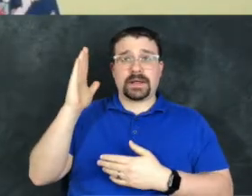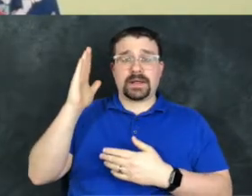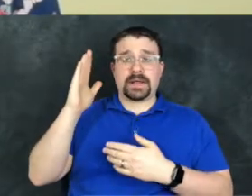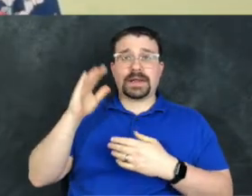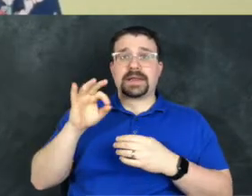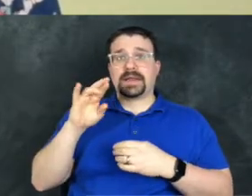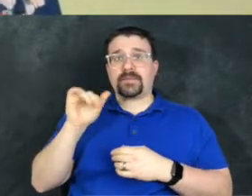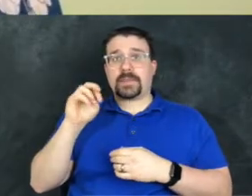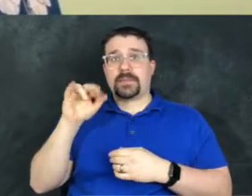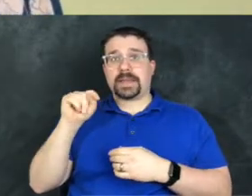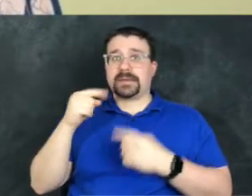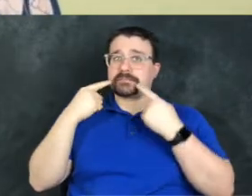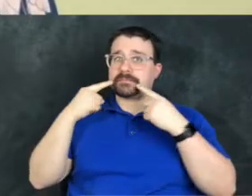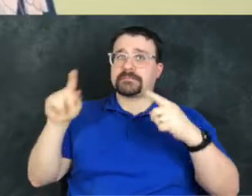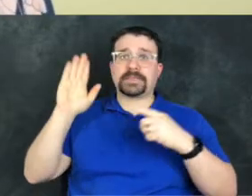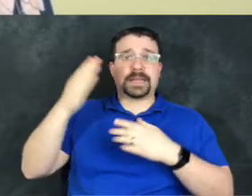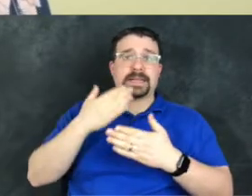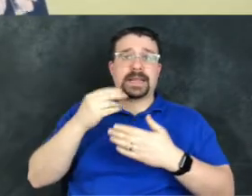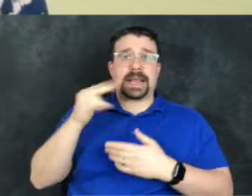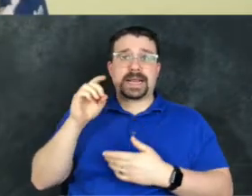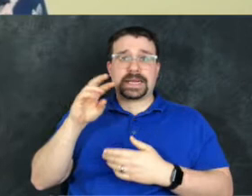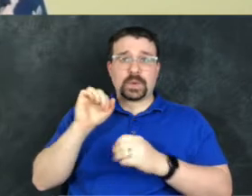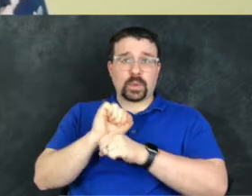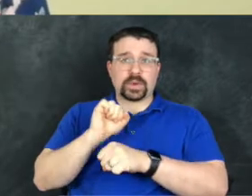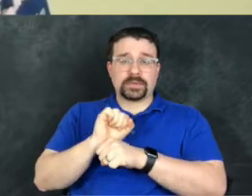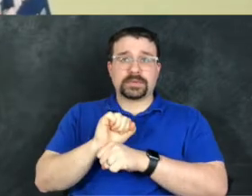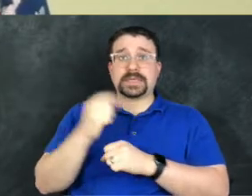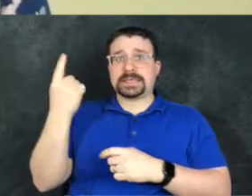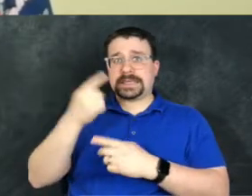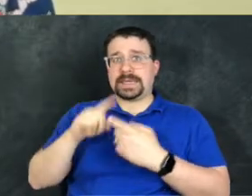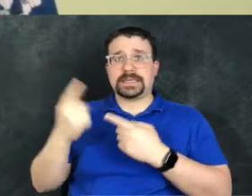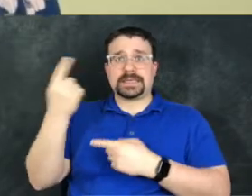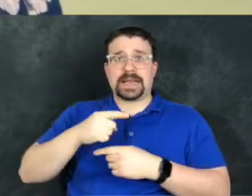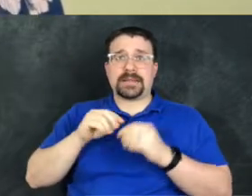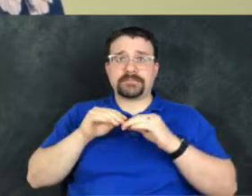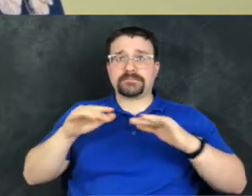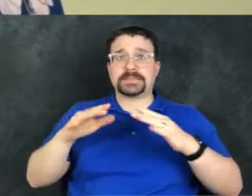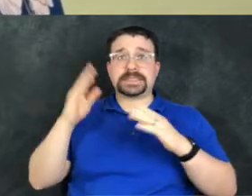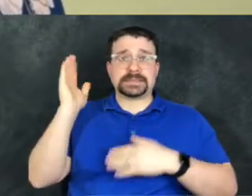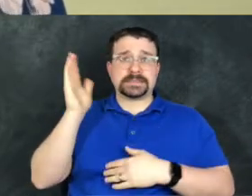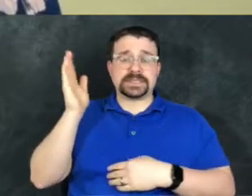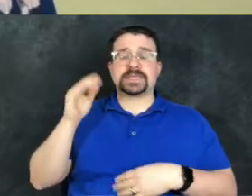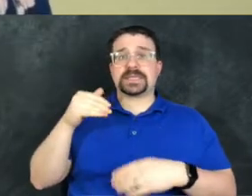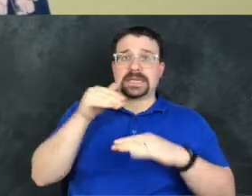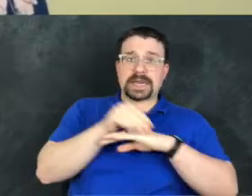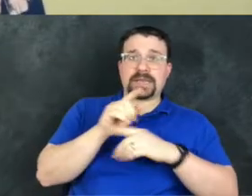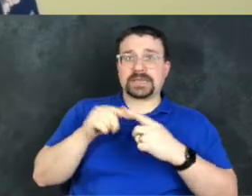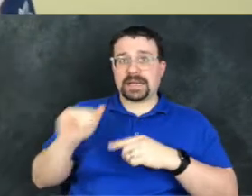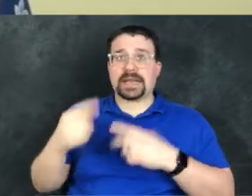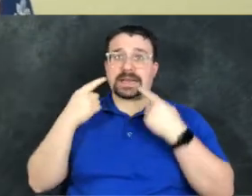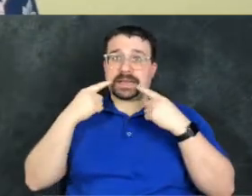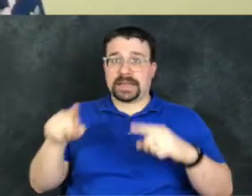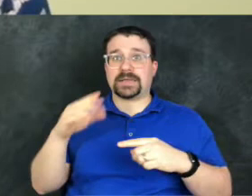God, and the firmament proclaims his handiwork. Day to day pours forth speech, and night to